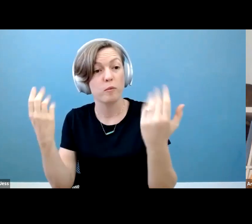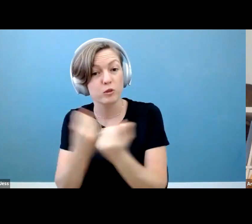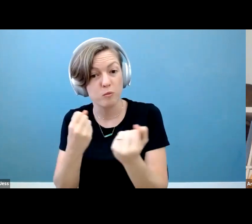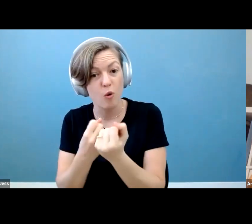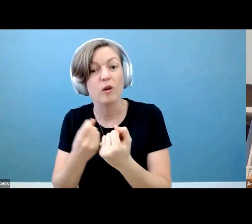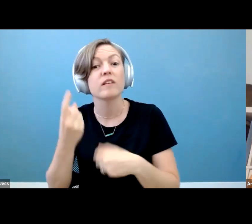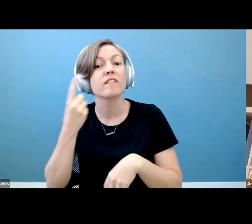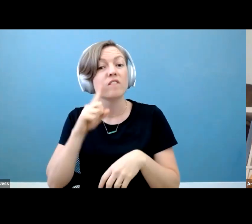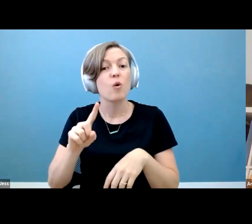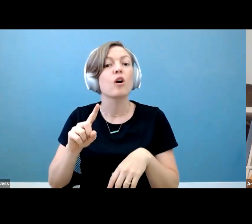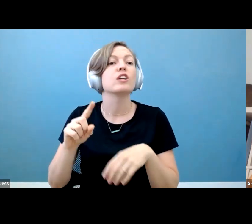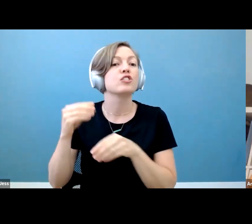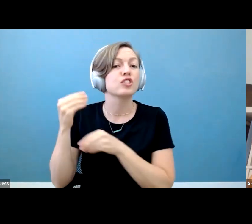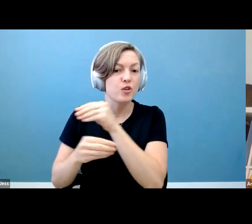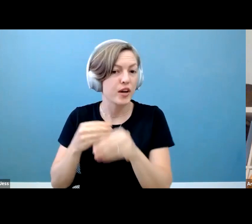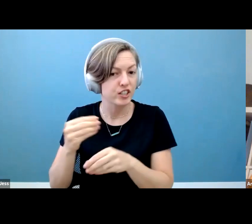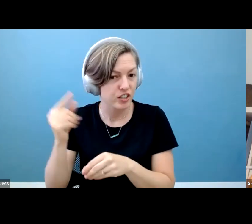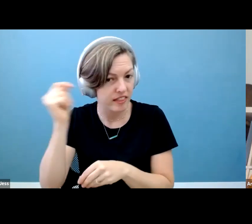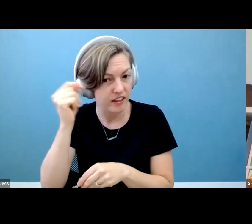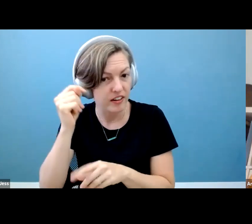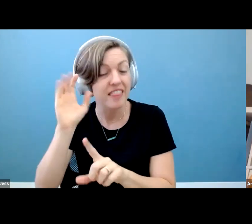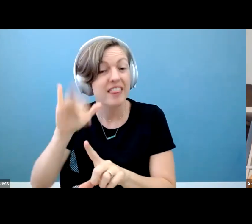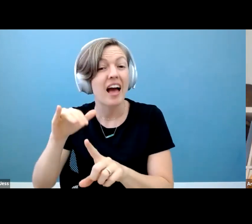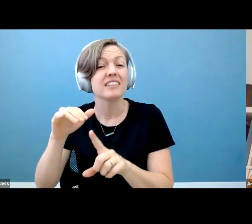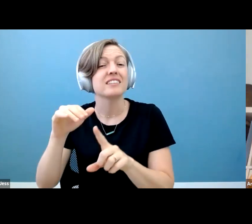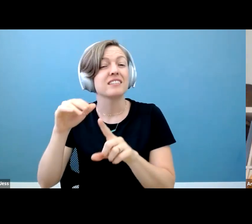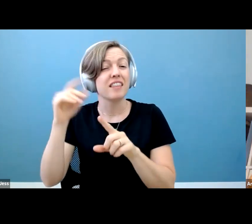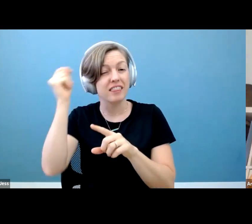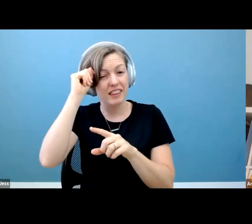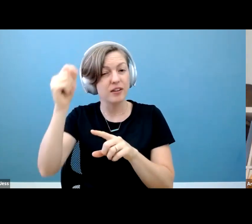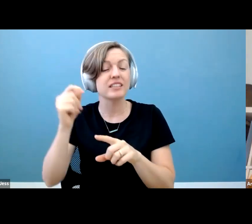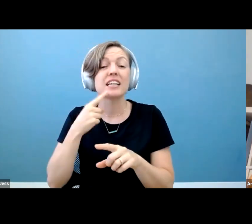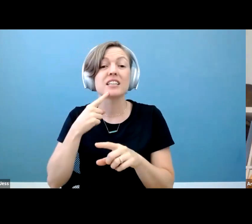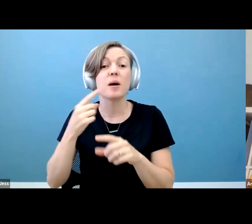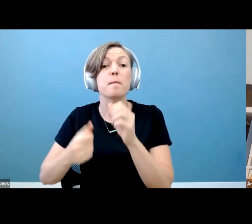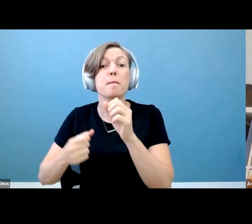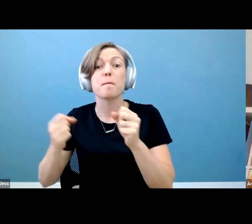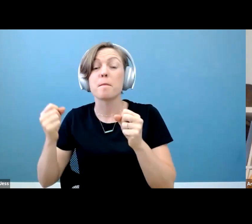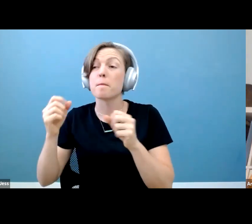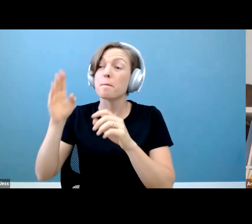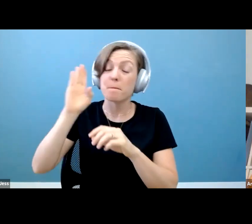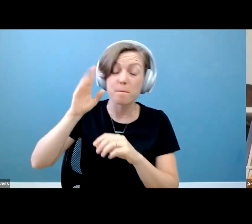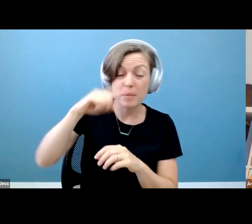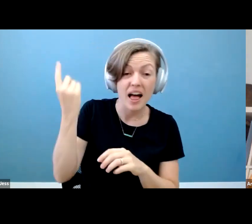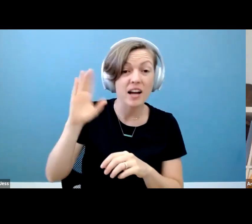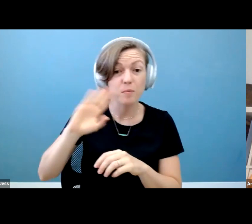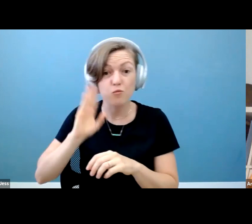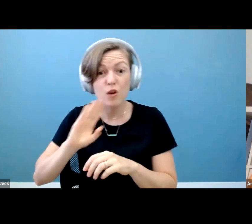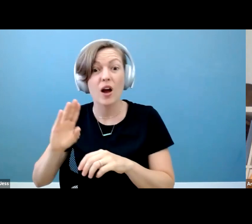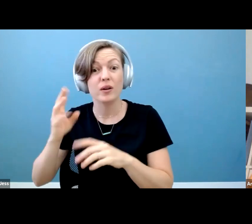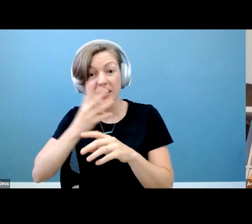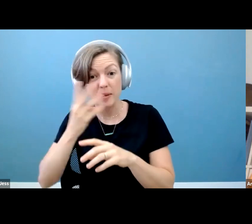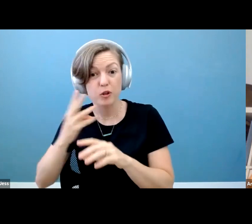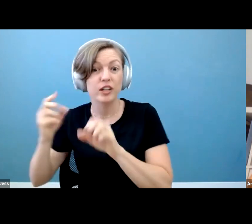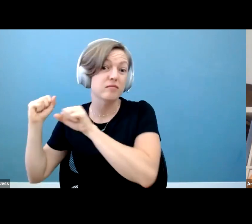theory. This conspiracy theory claims that waves of Black and brown immigrants and falling white fertility rates in the US